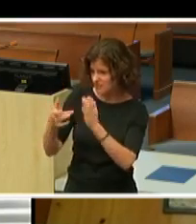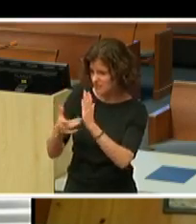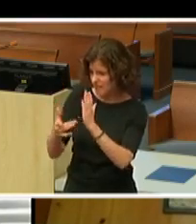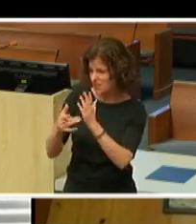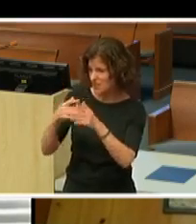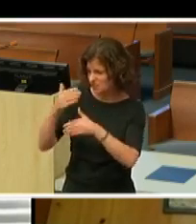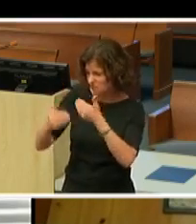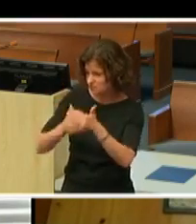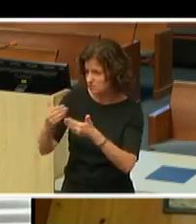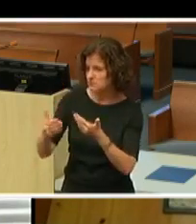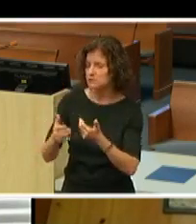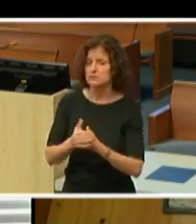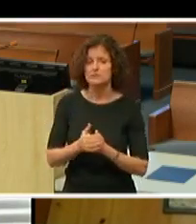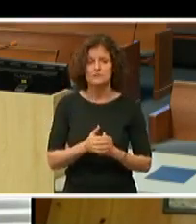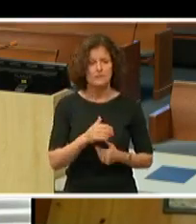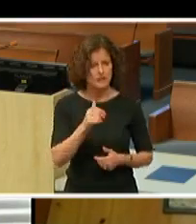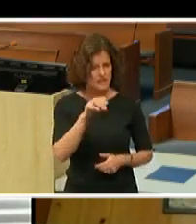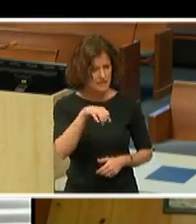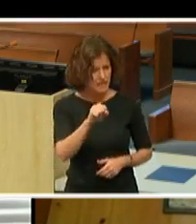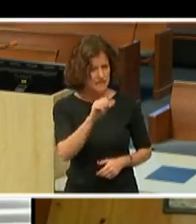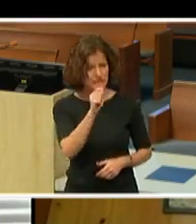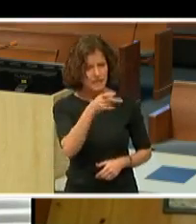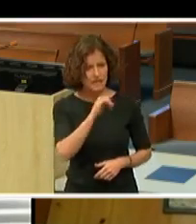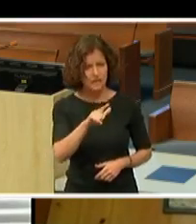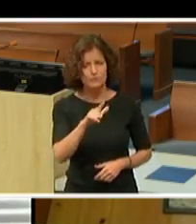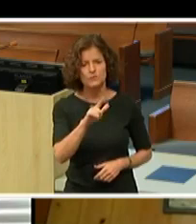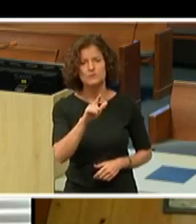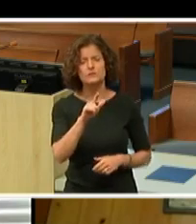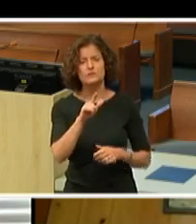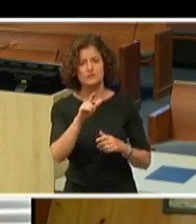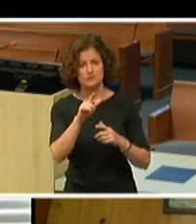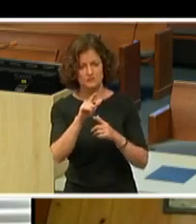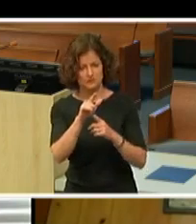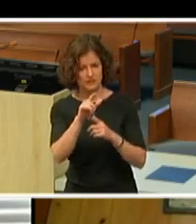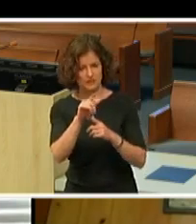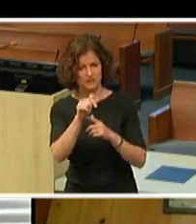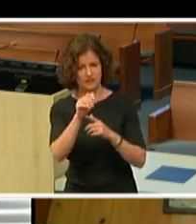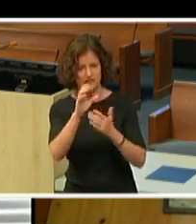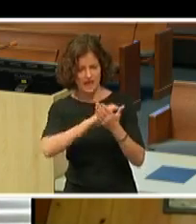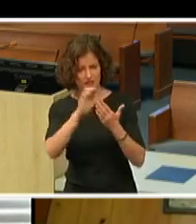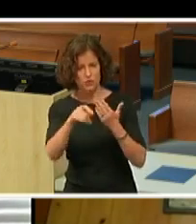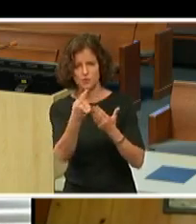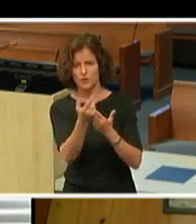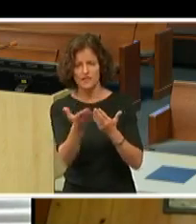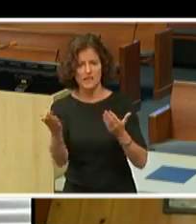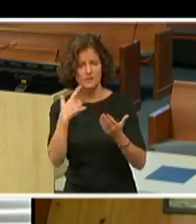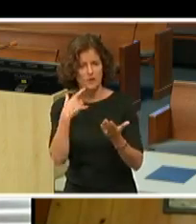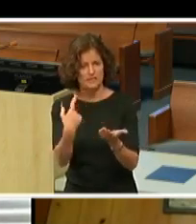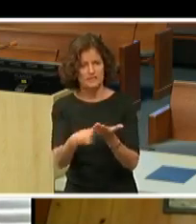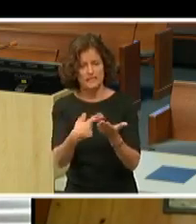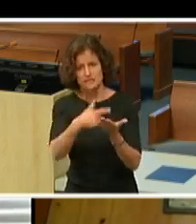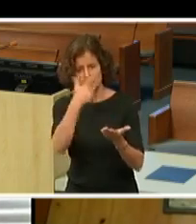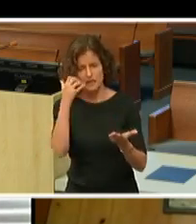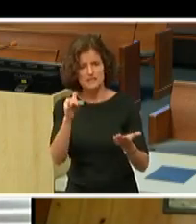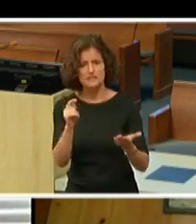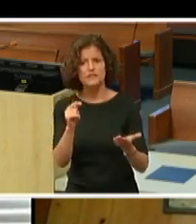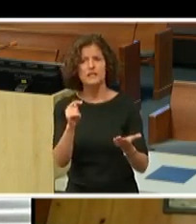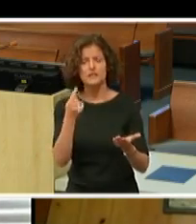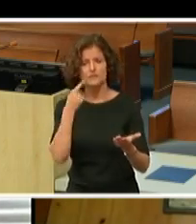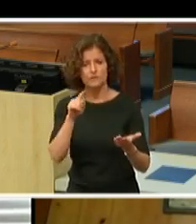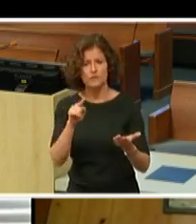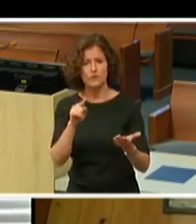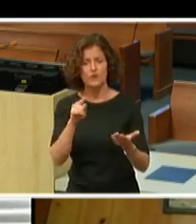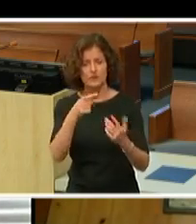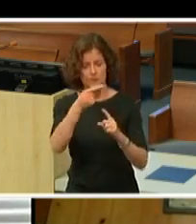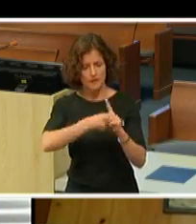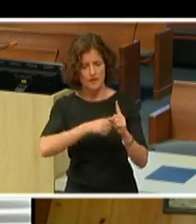Yes, we looked at the April 7th calendar today, and there's only one item that we felt was necessary, and because of that, for the